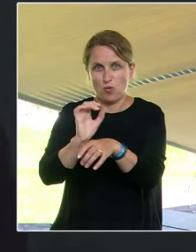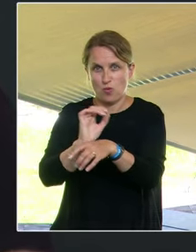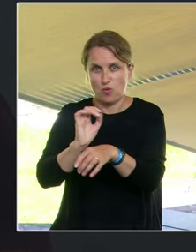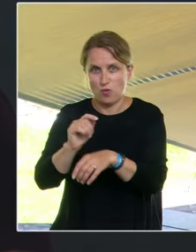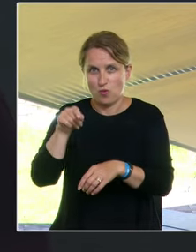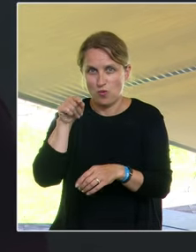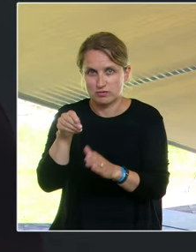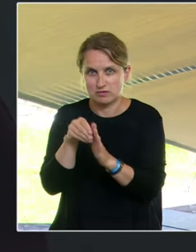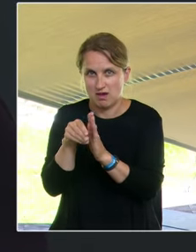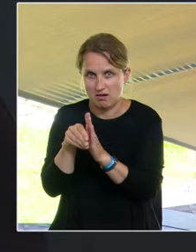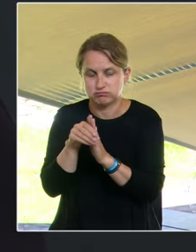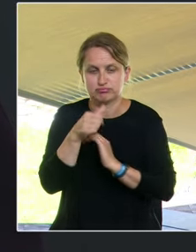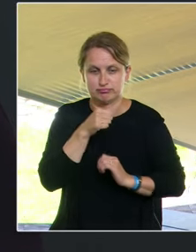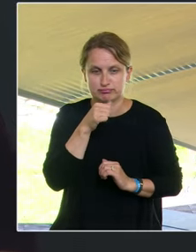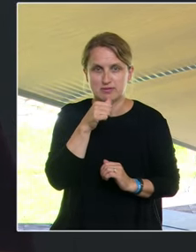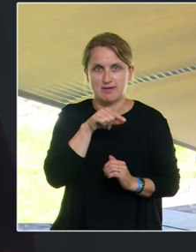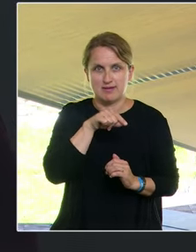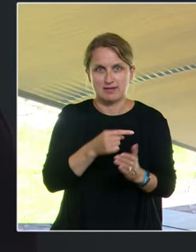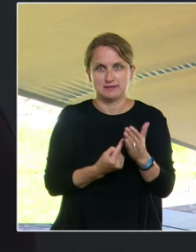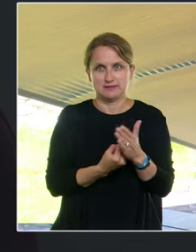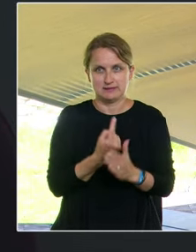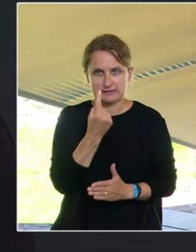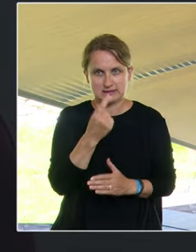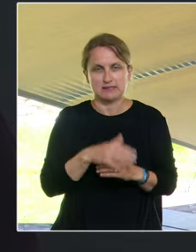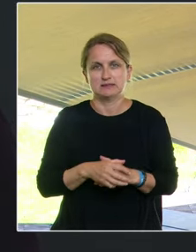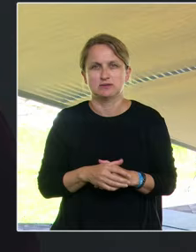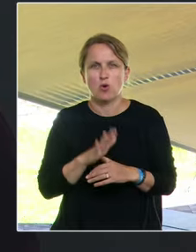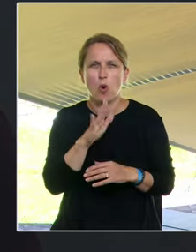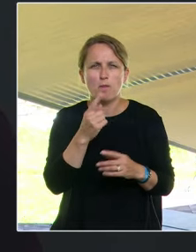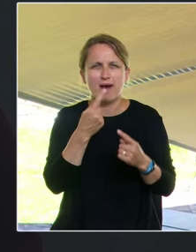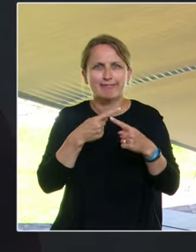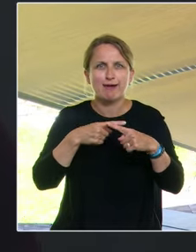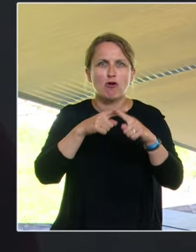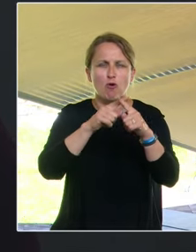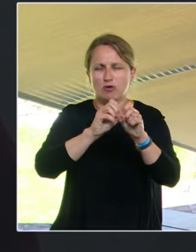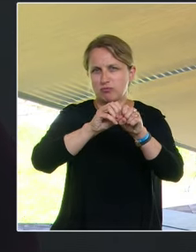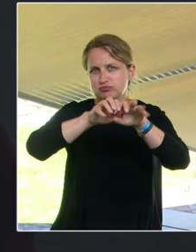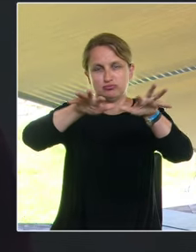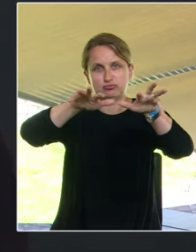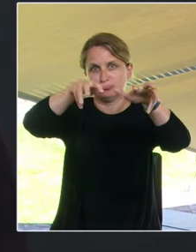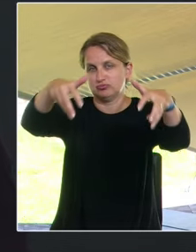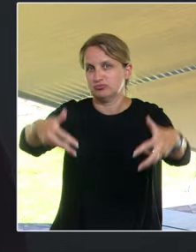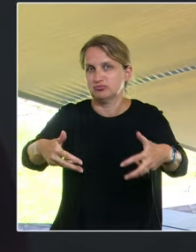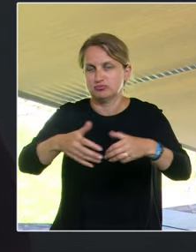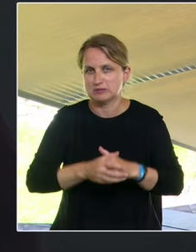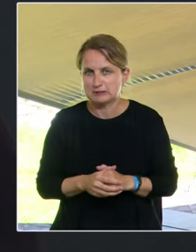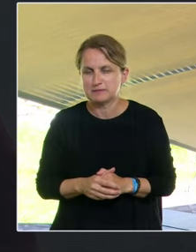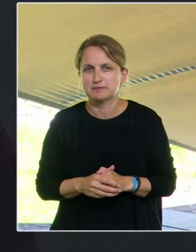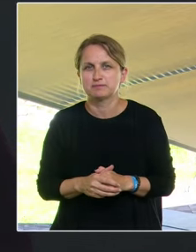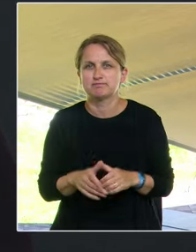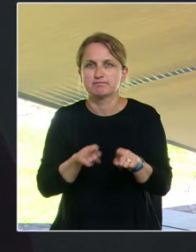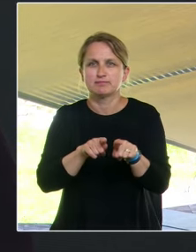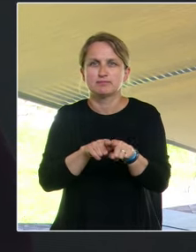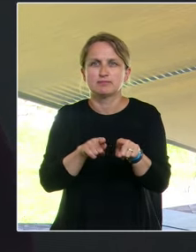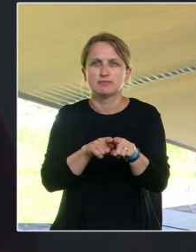out of here in Estonia, but their technology has been featured on Mandalorian, massive productions, and so forth. Besides, he also is the co-founder